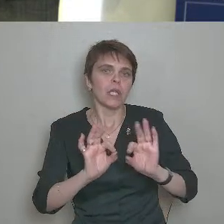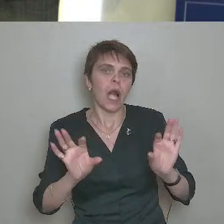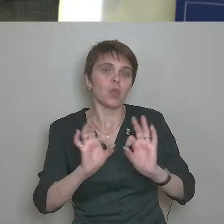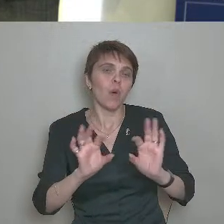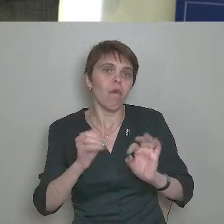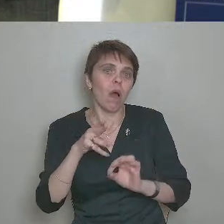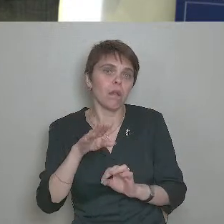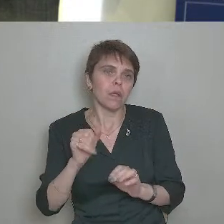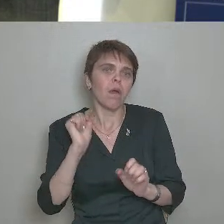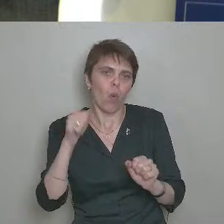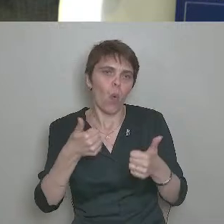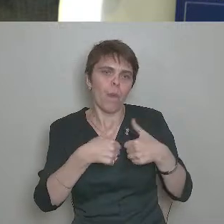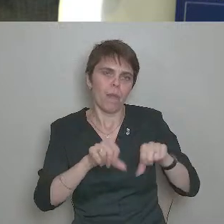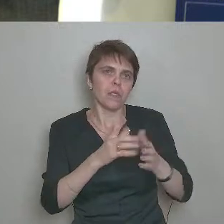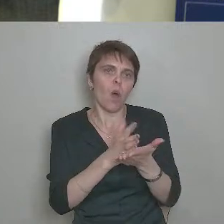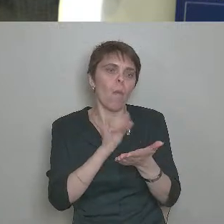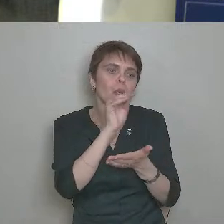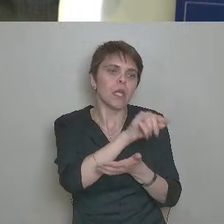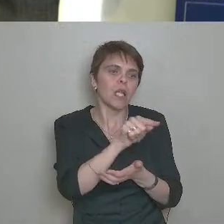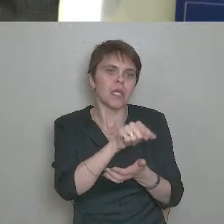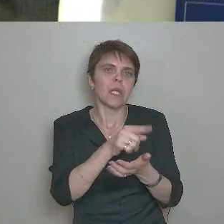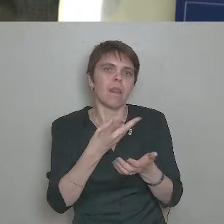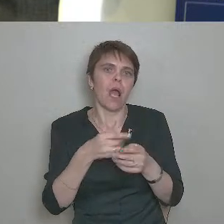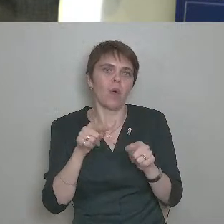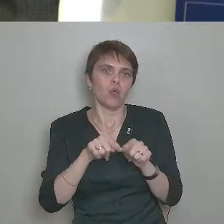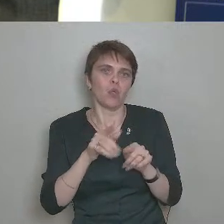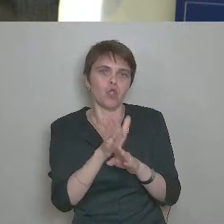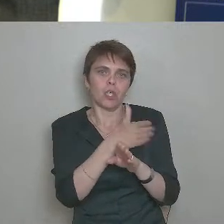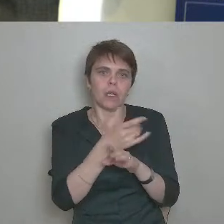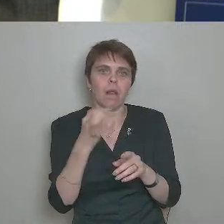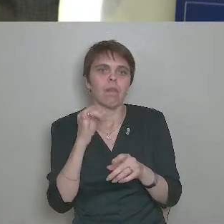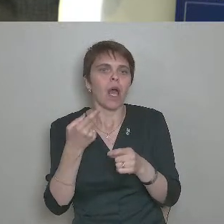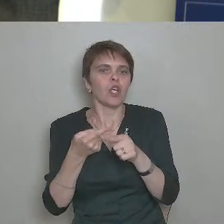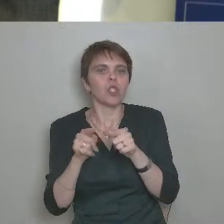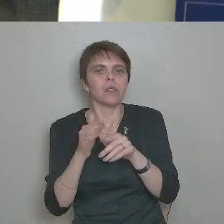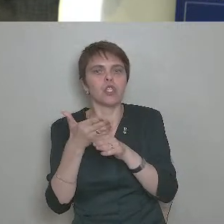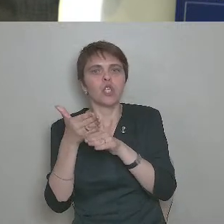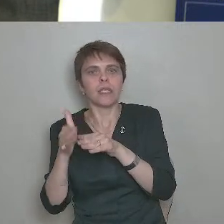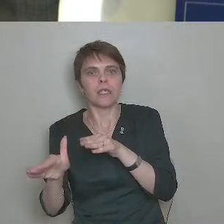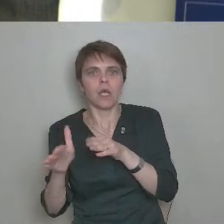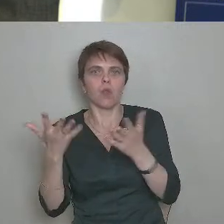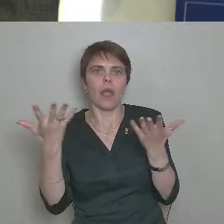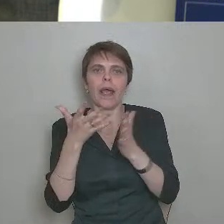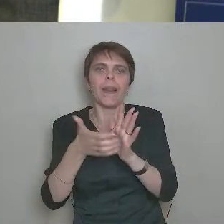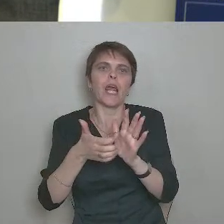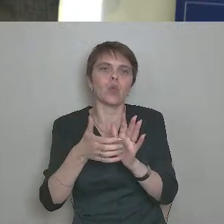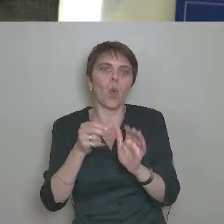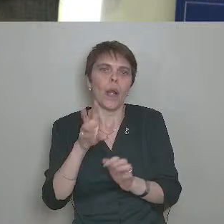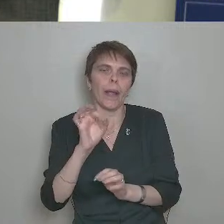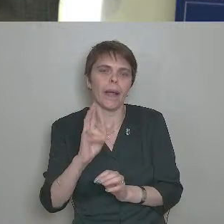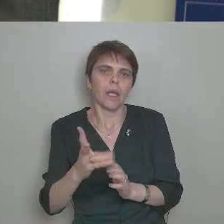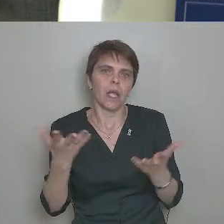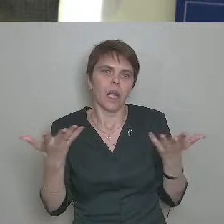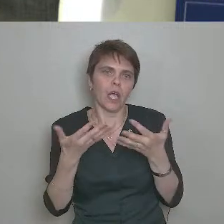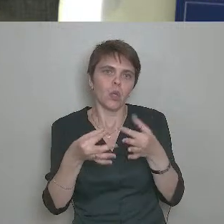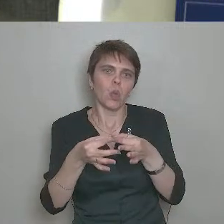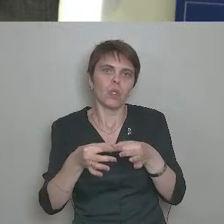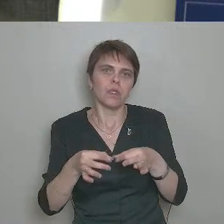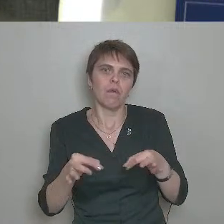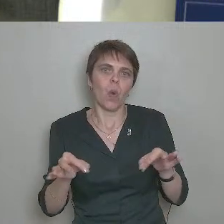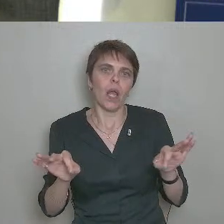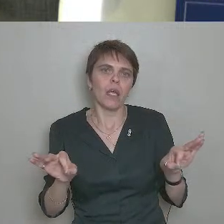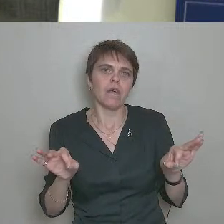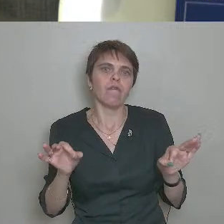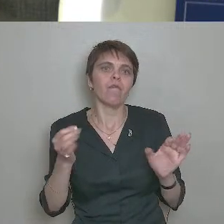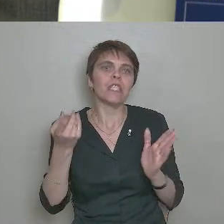interpreted differently, the Commission could refer to this particular part rather than the one that speaks